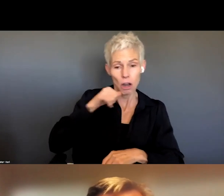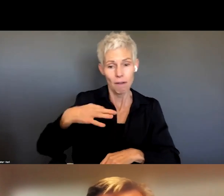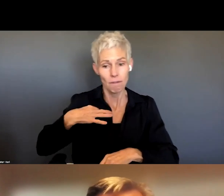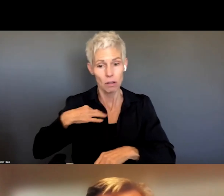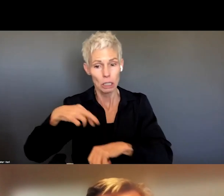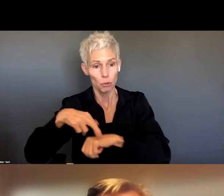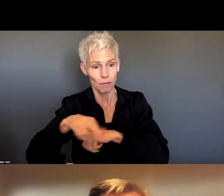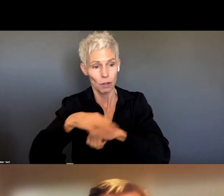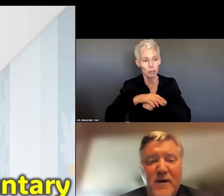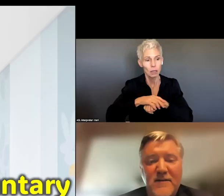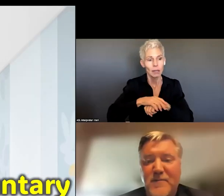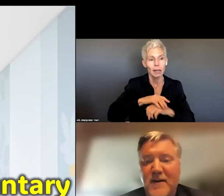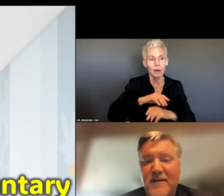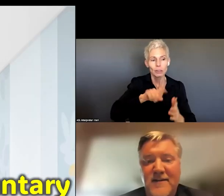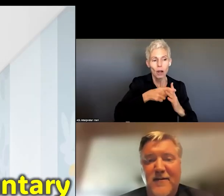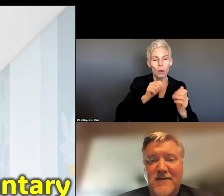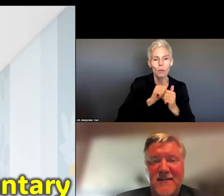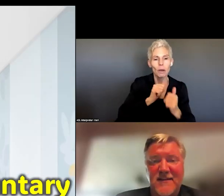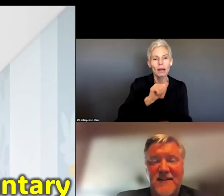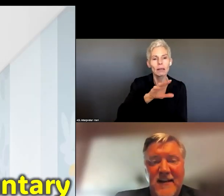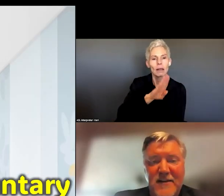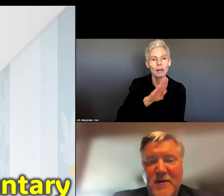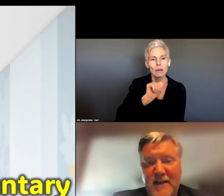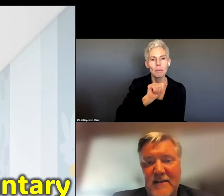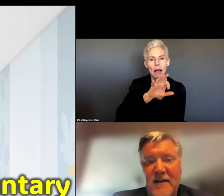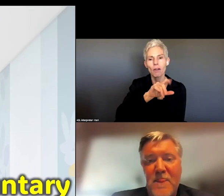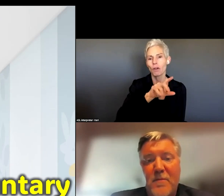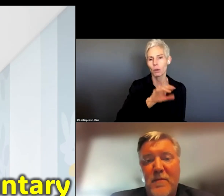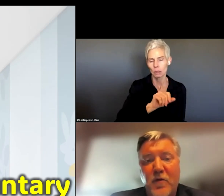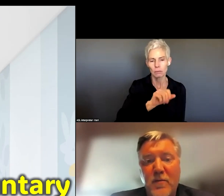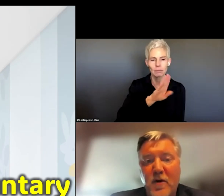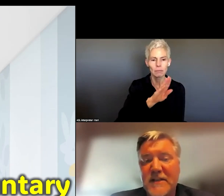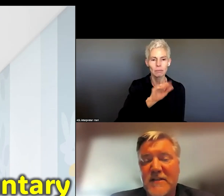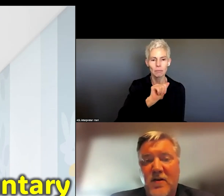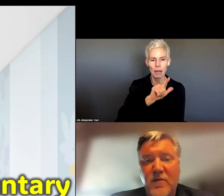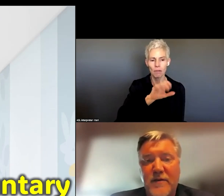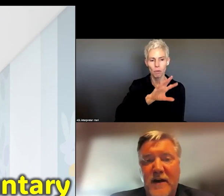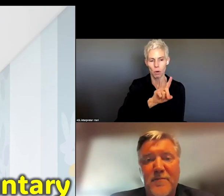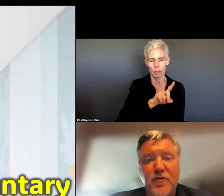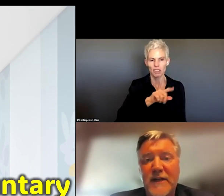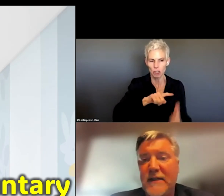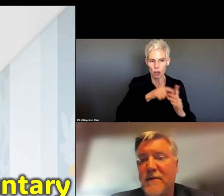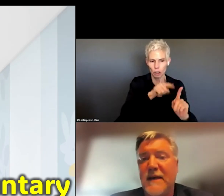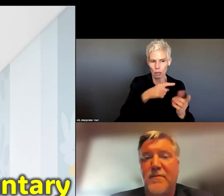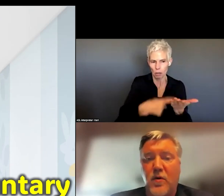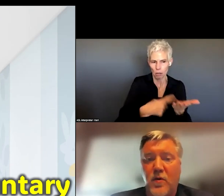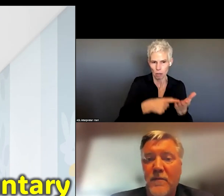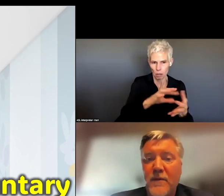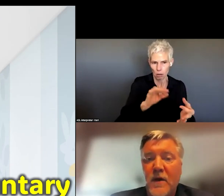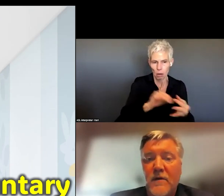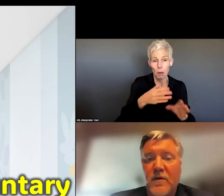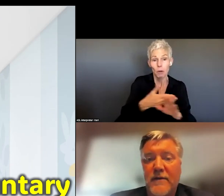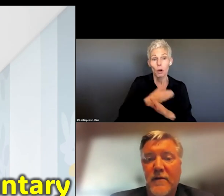Margie Balfour, who has experience in her facilities in doing these. Before Margie gets started, we've got a pre-debate